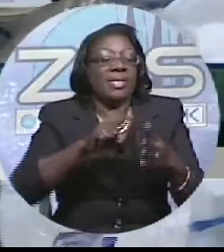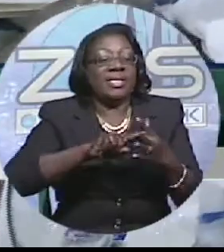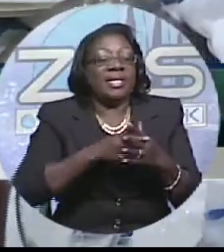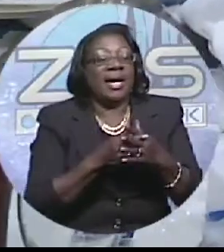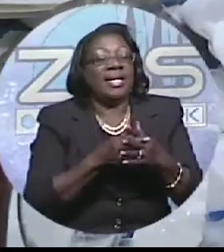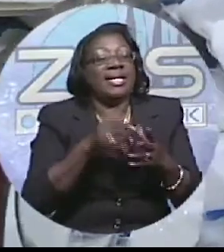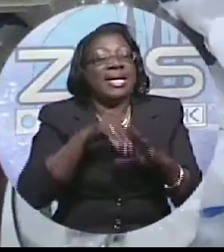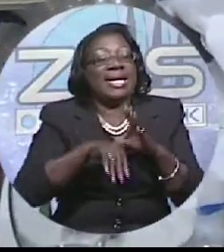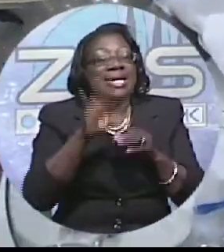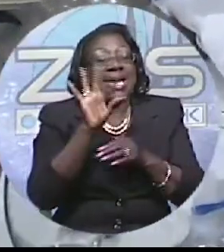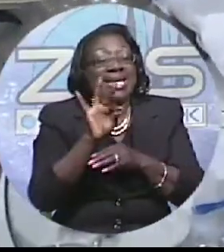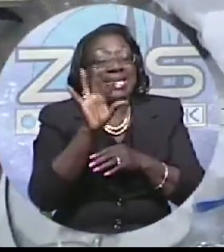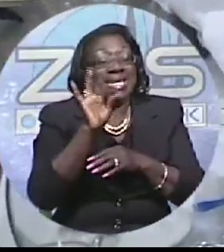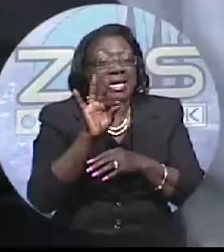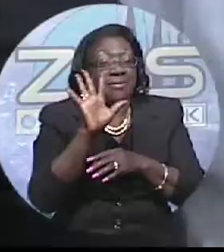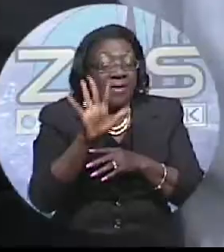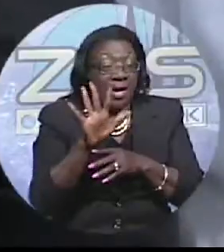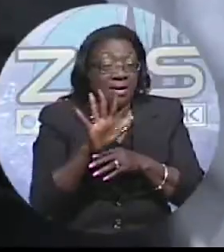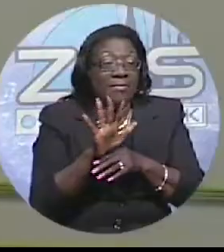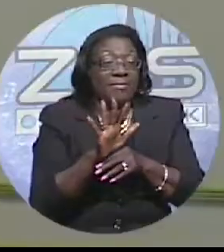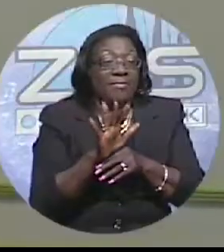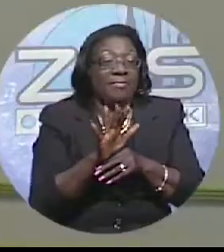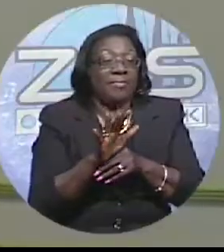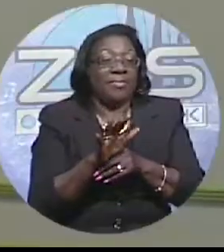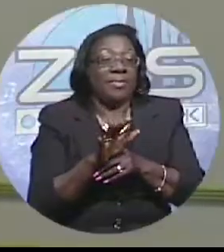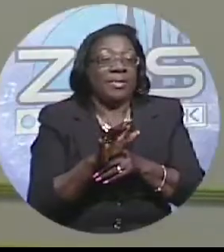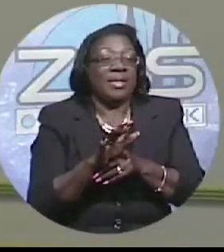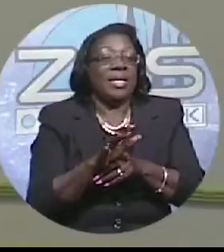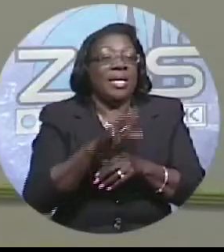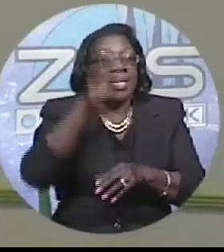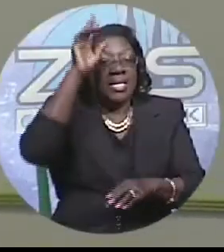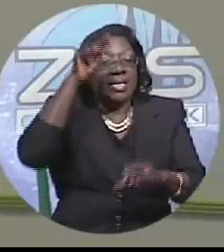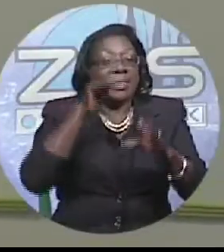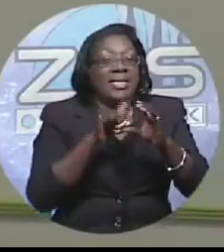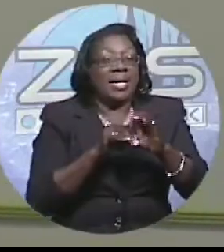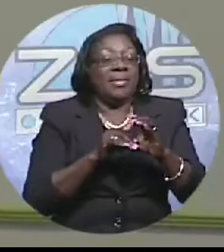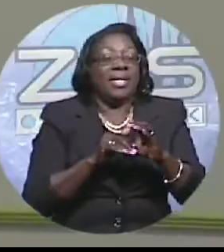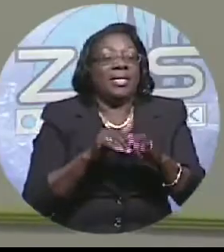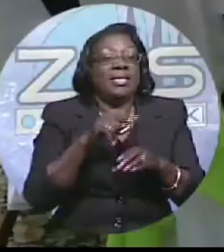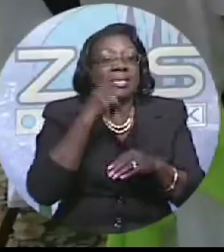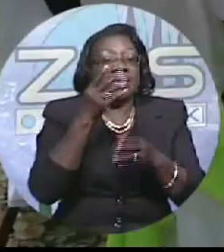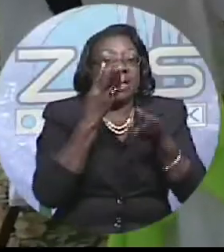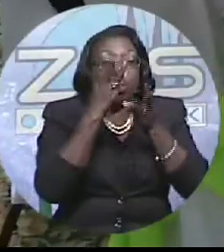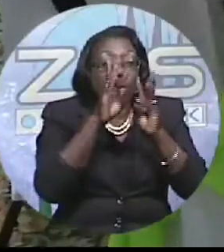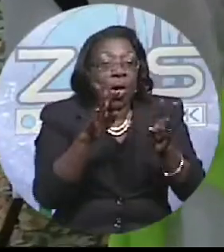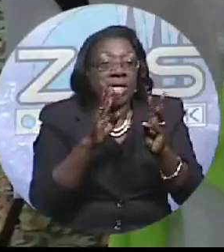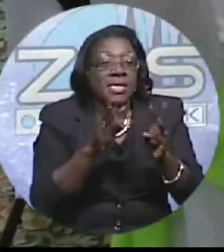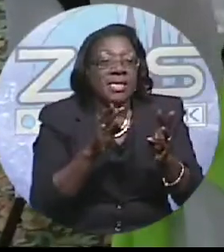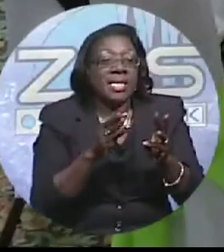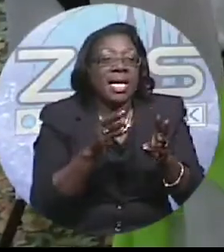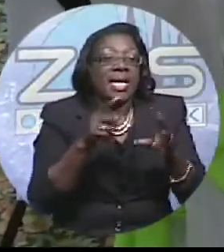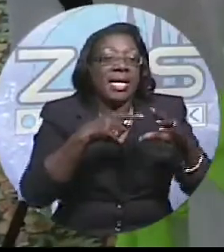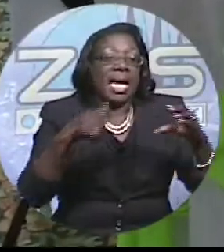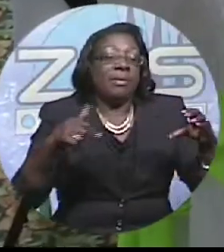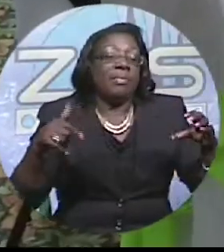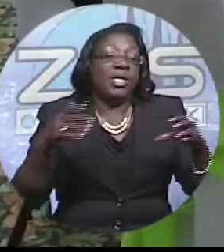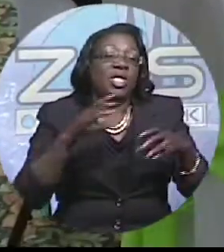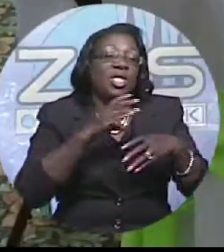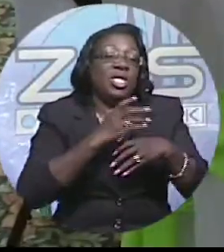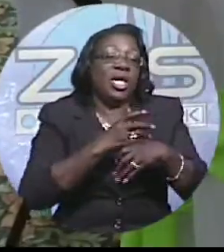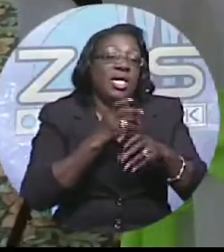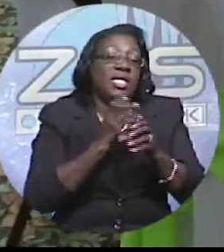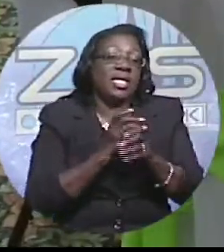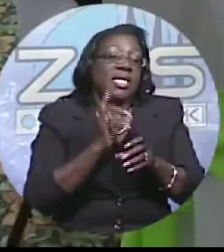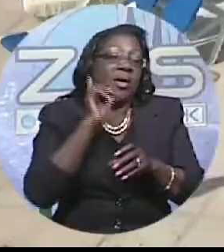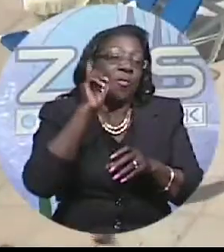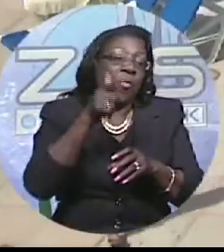kids on the block to now one of the oldest local resorts. Chairman John Issa says they've watched the landscape of Cable Beach change and have watched brands